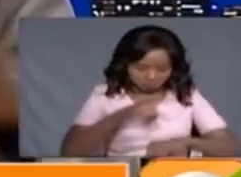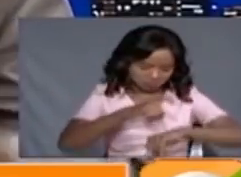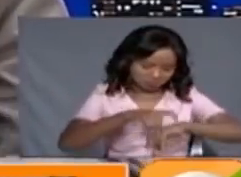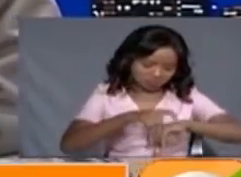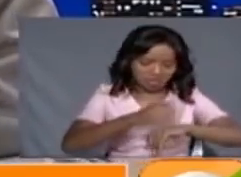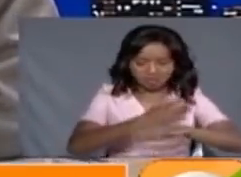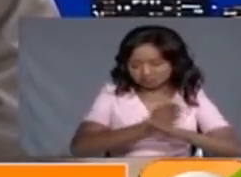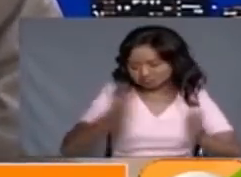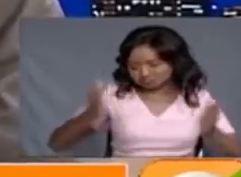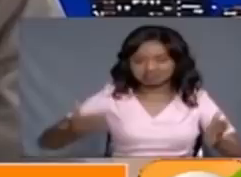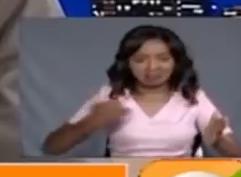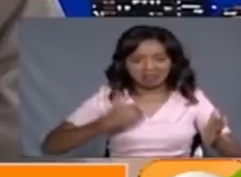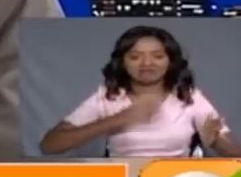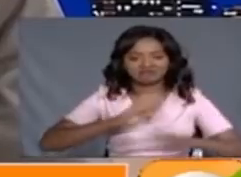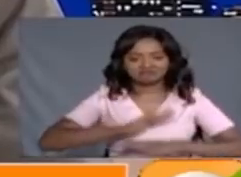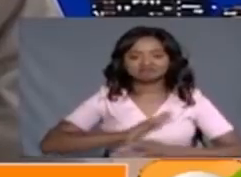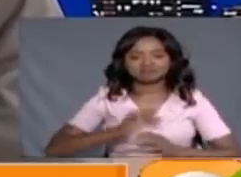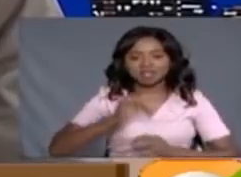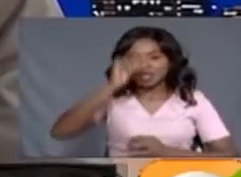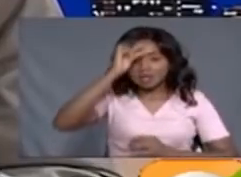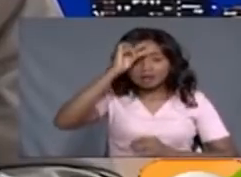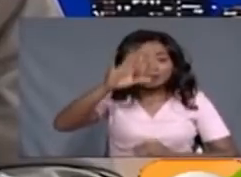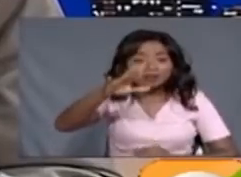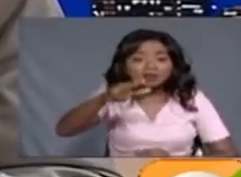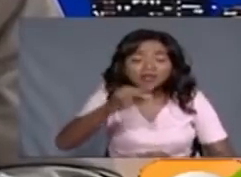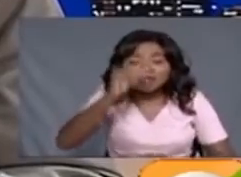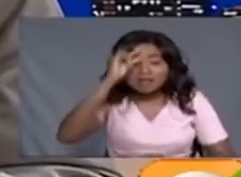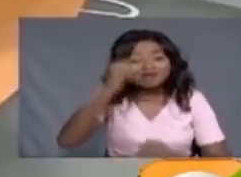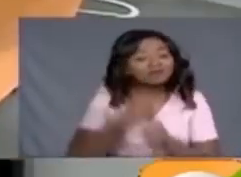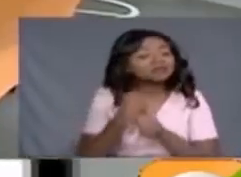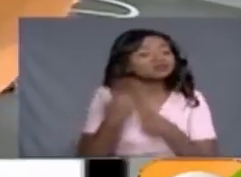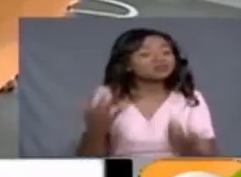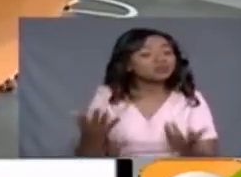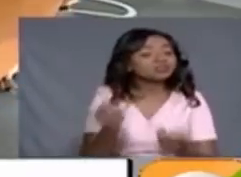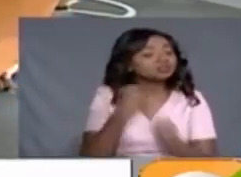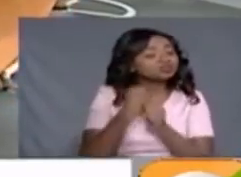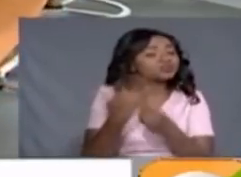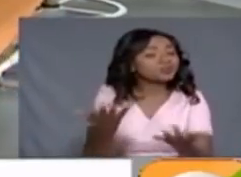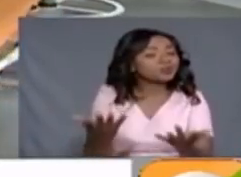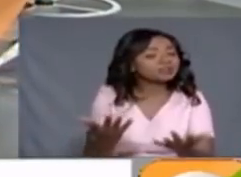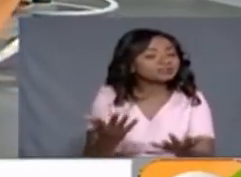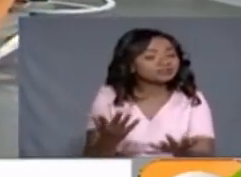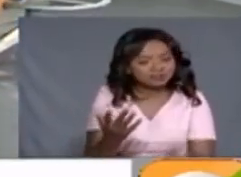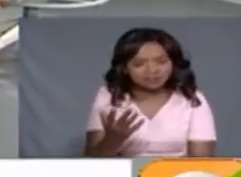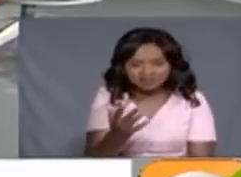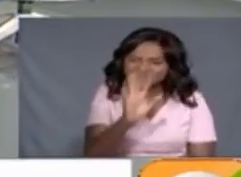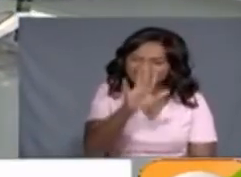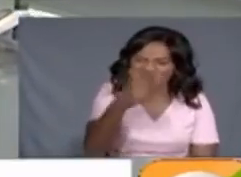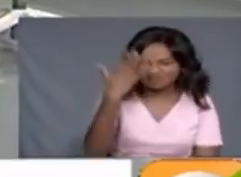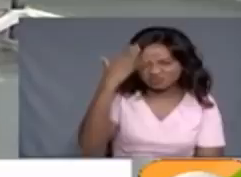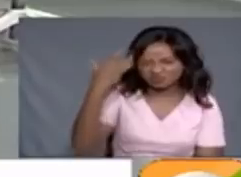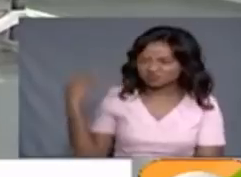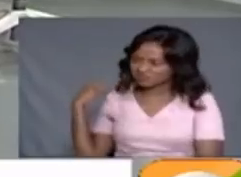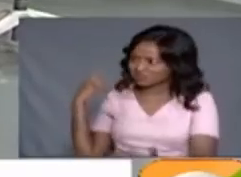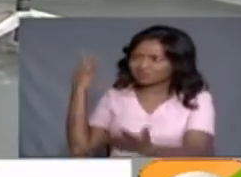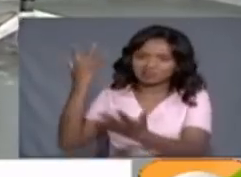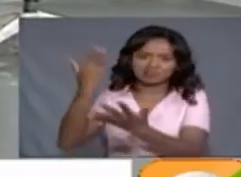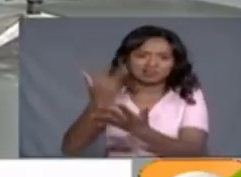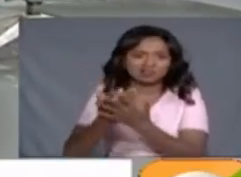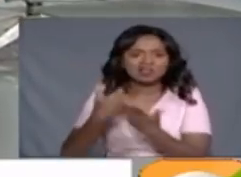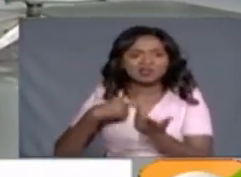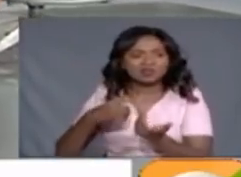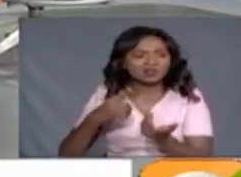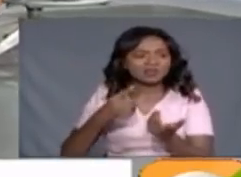is doing quite a lot to manage. I'm sorry, doing what? Tear gas? We have seen sprays,